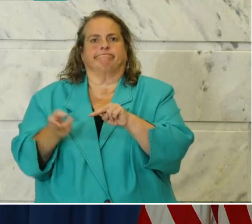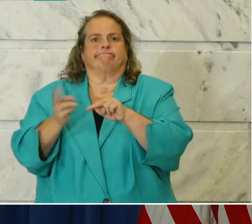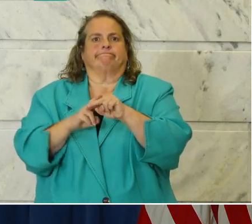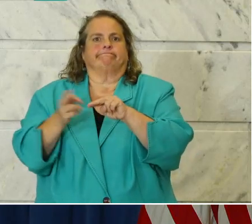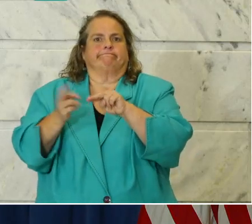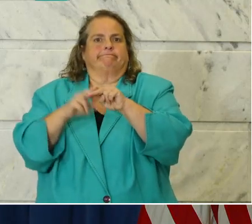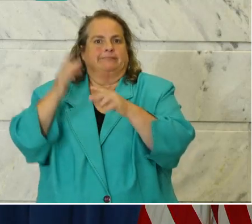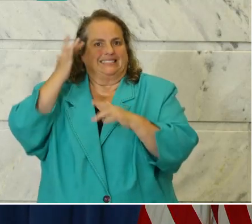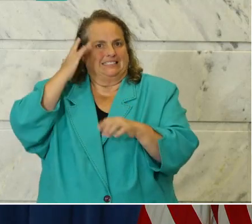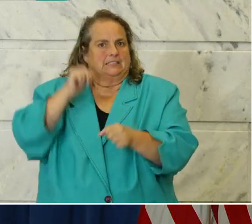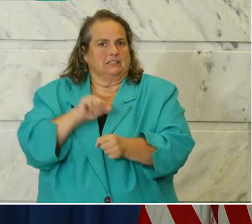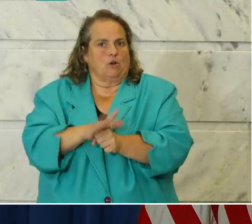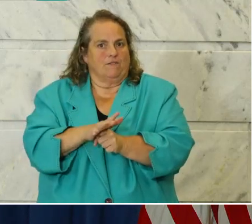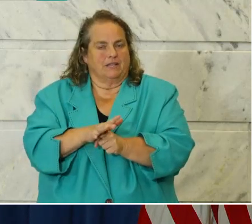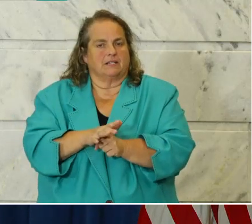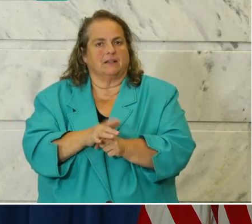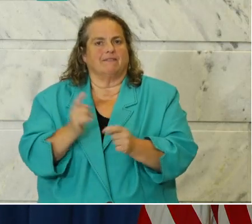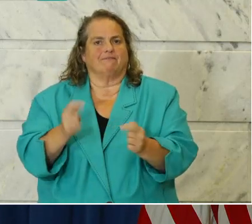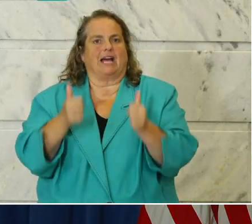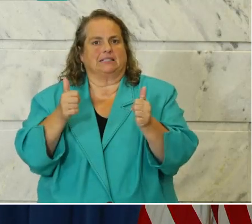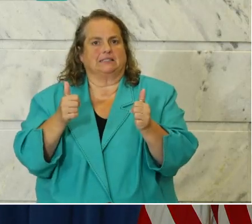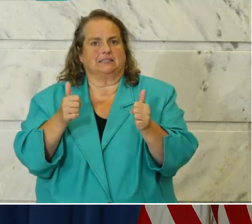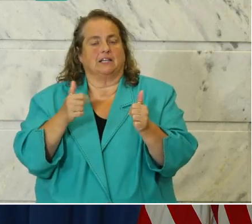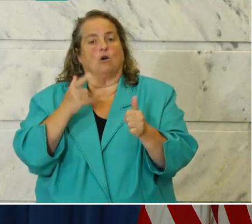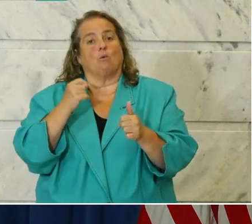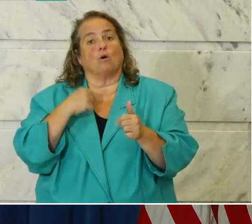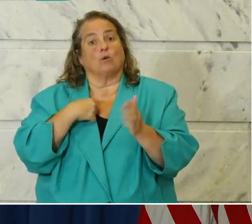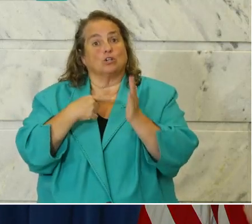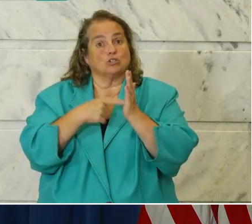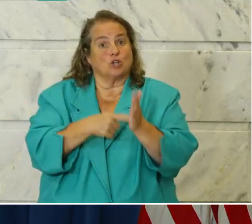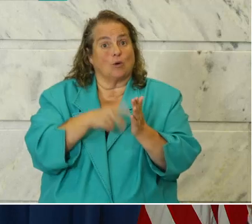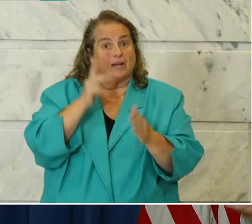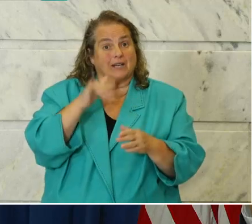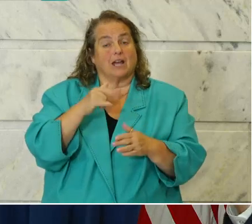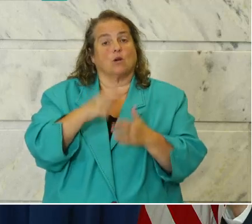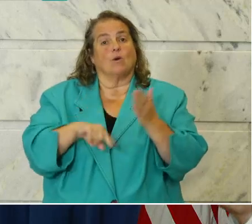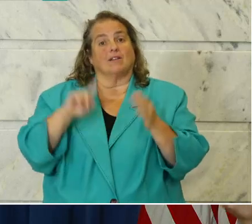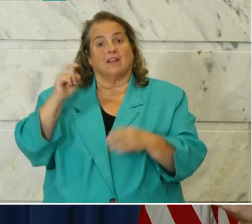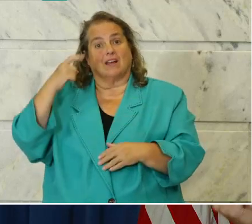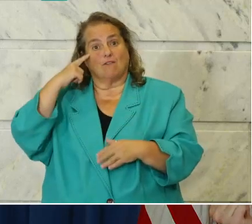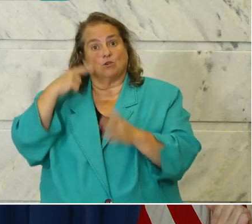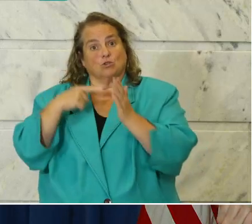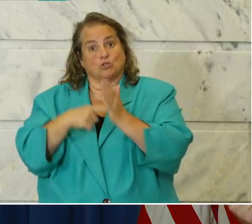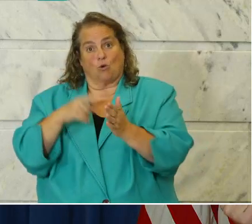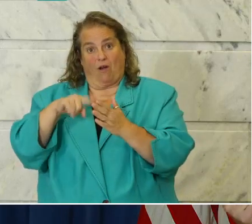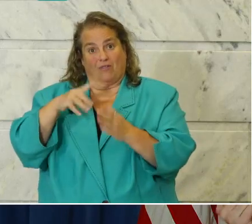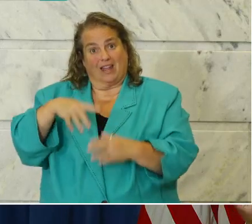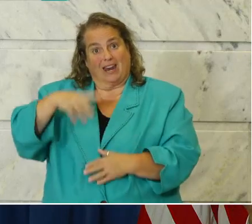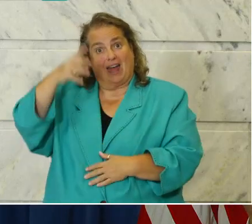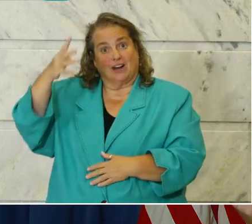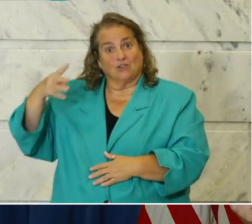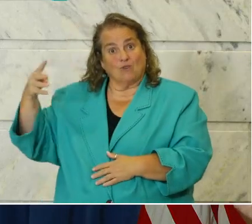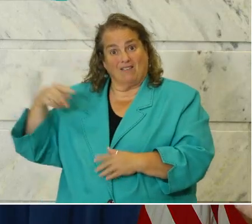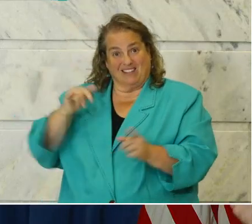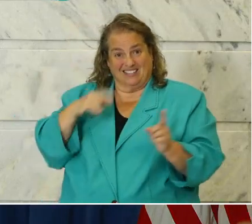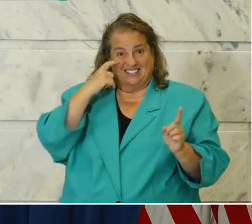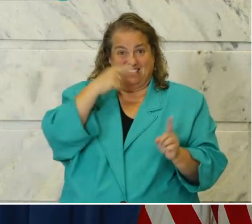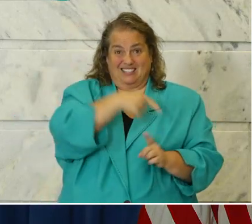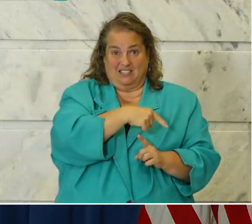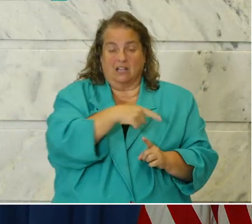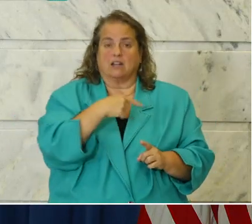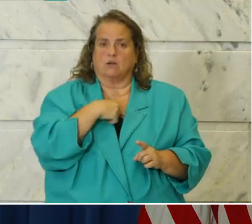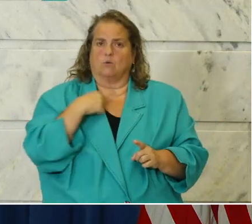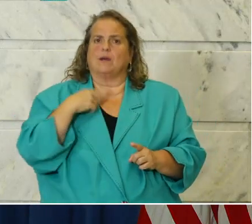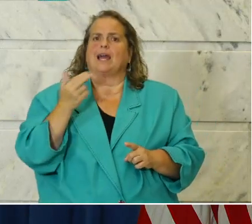very quickly. And I think what we showed in Kentucky and what the governor showed on the line graph earlier is we've had, knock